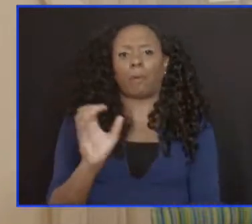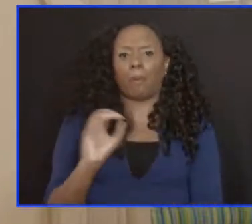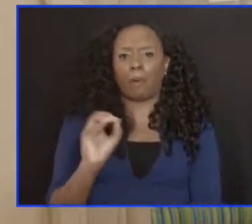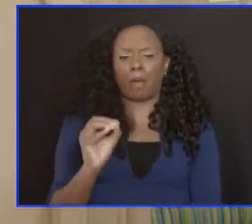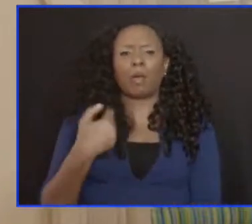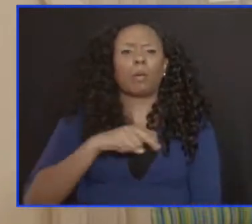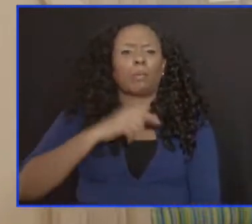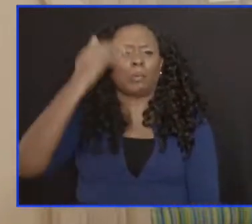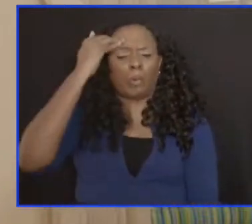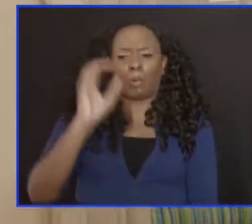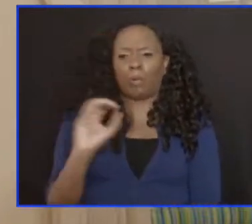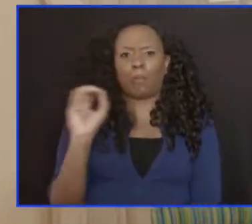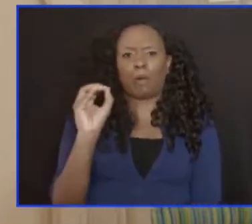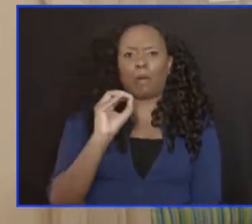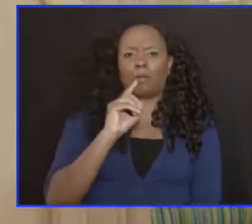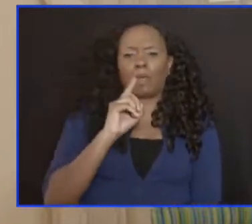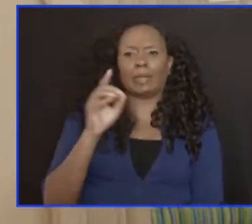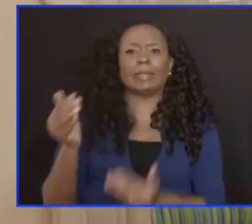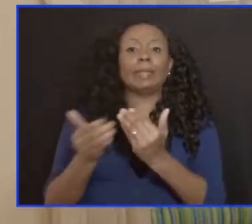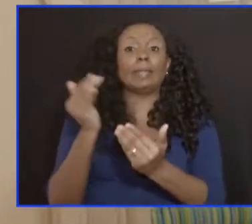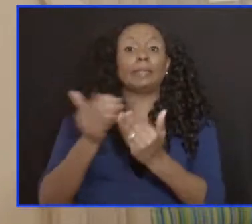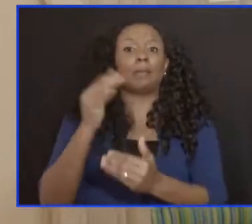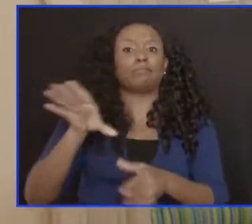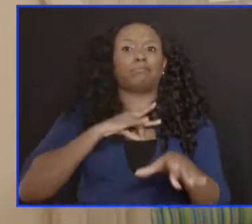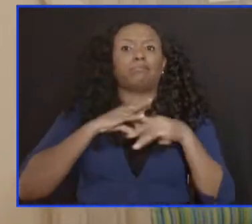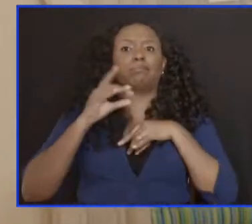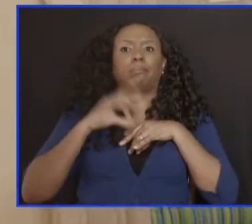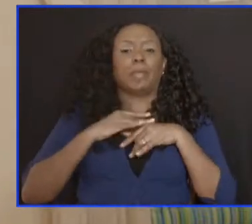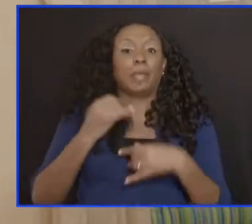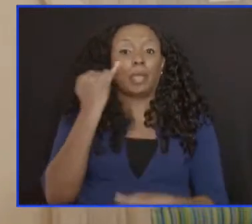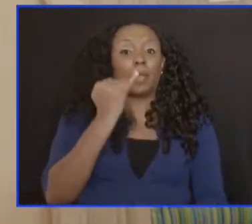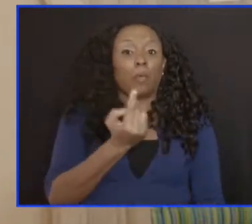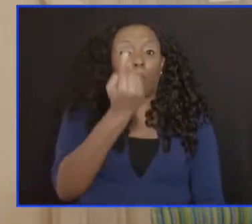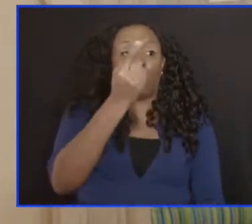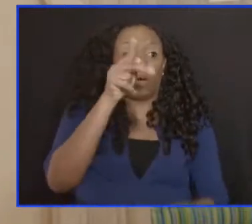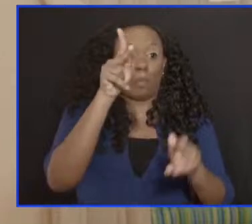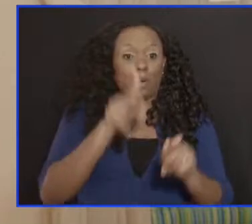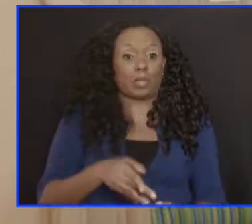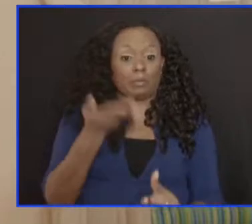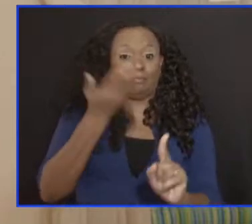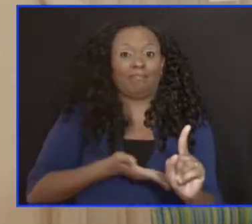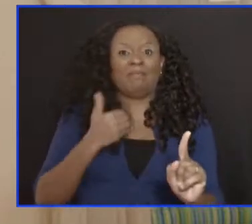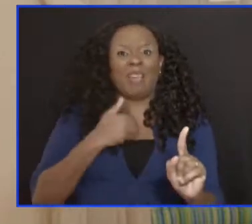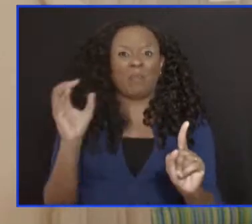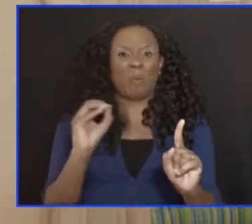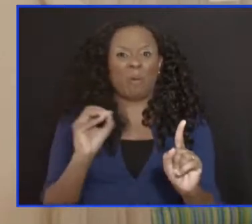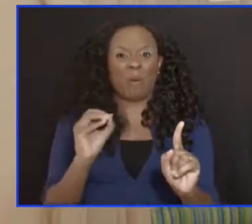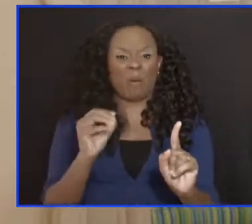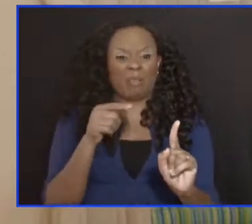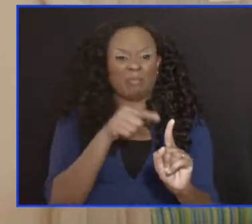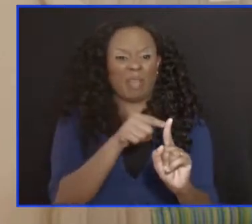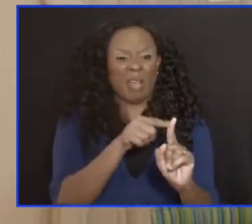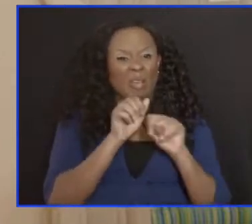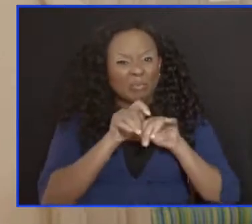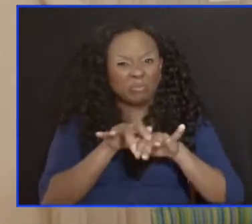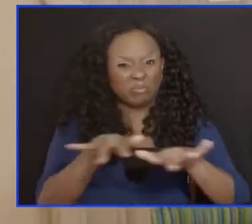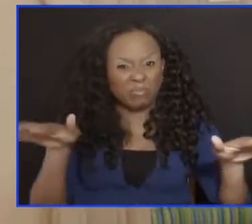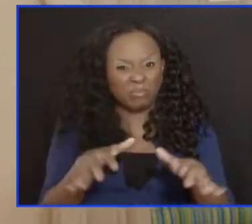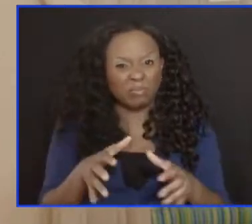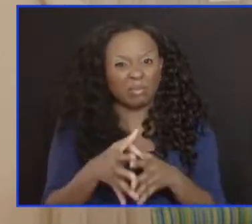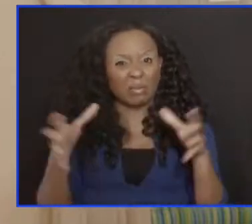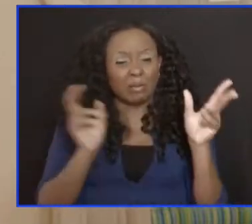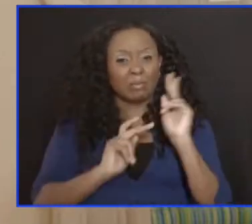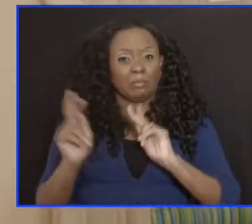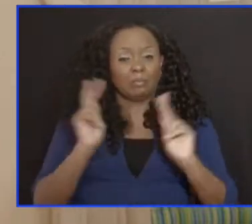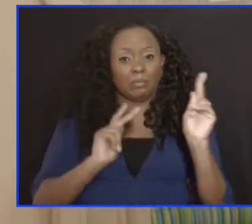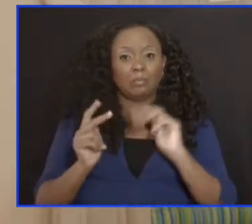infectious, meaning that one person with Omicron was likely to pass it on to more people. So we expected, and we did this through modeling,